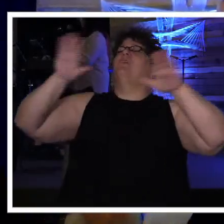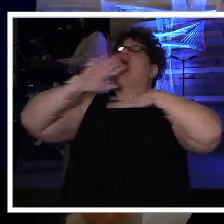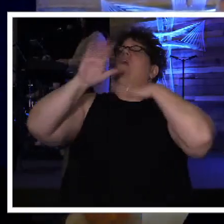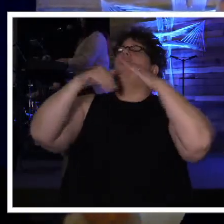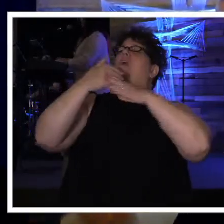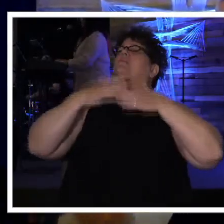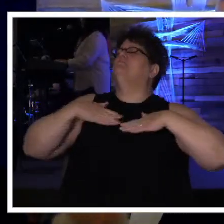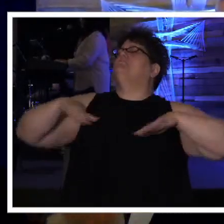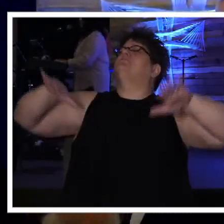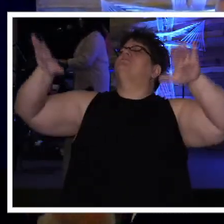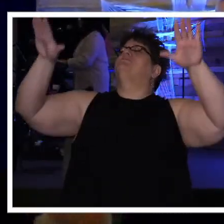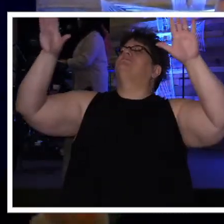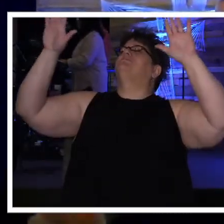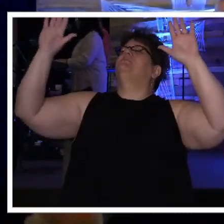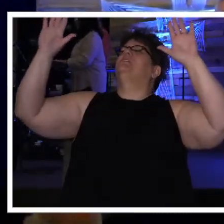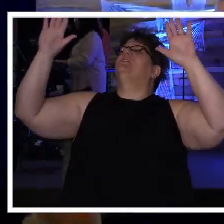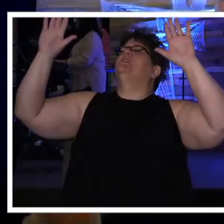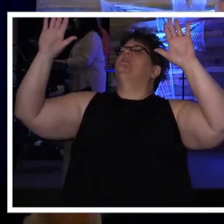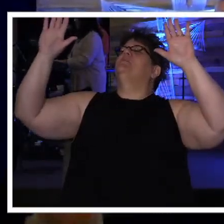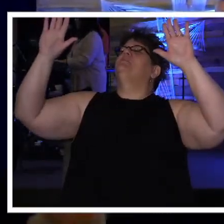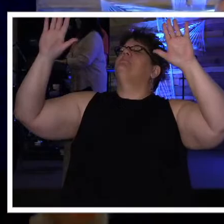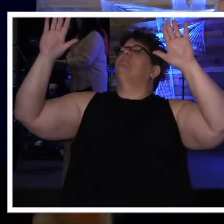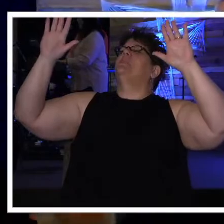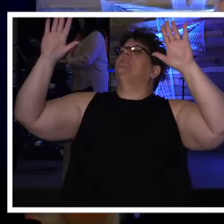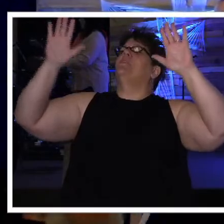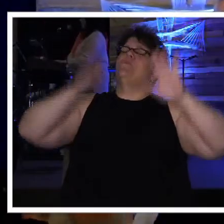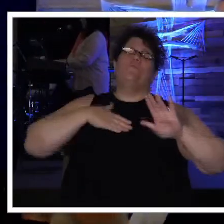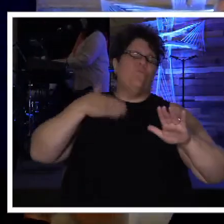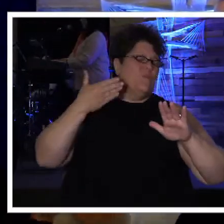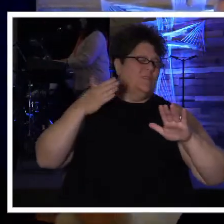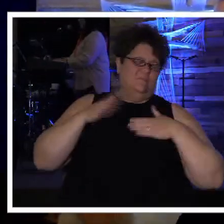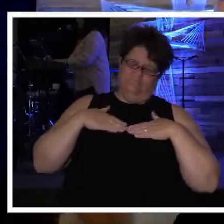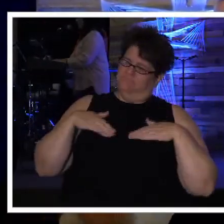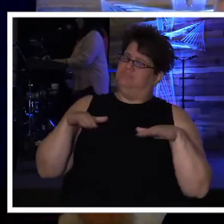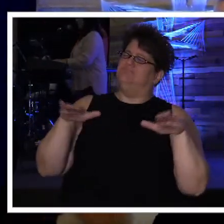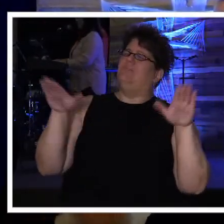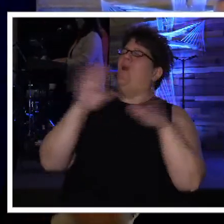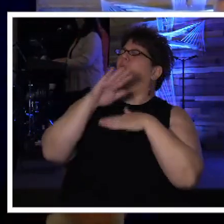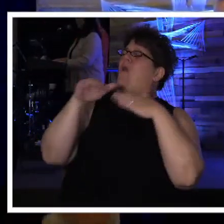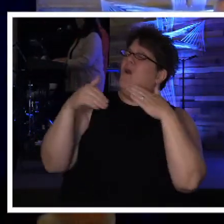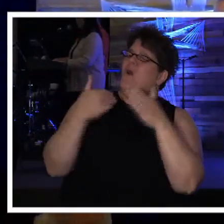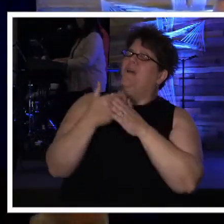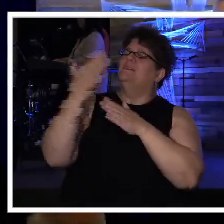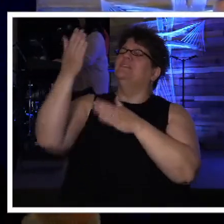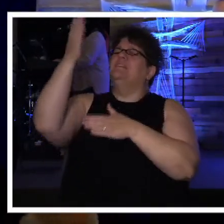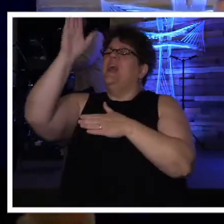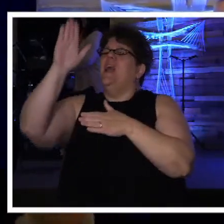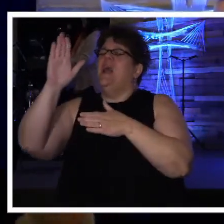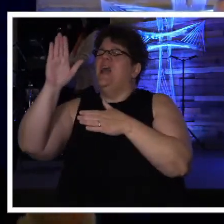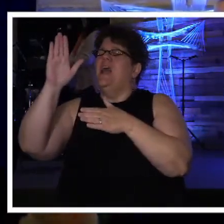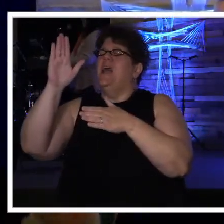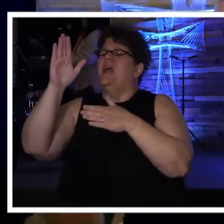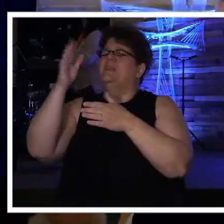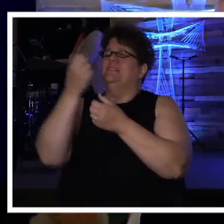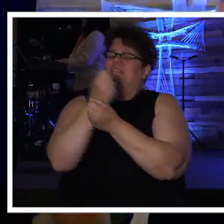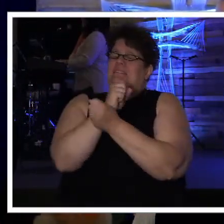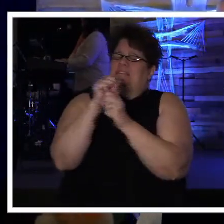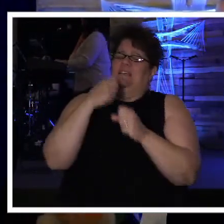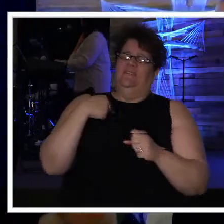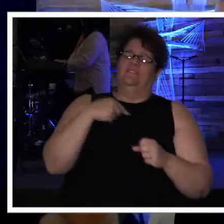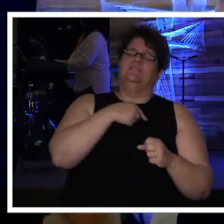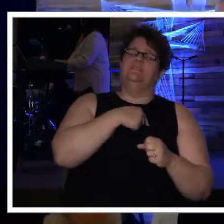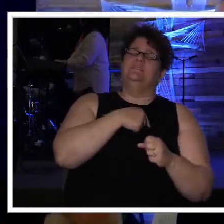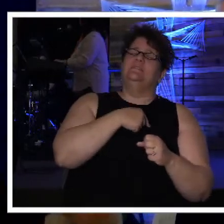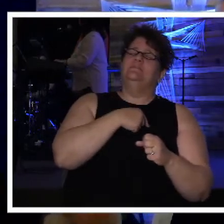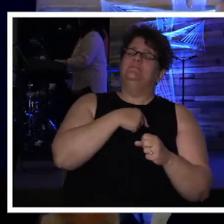we hold anything back from a God who gave us his all, who saved us and raised us and calls us his own?